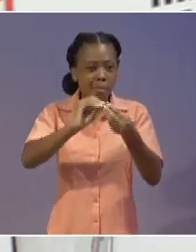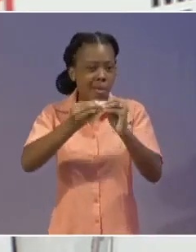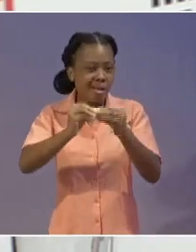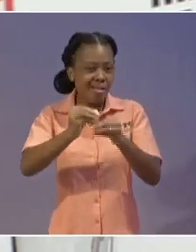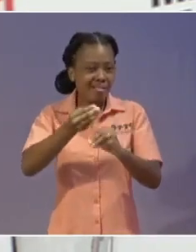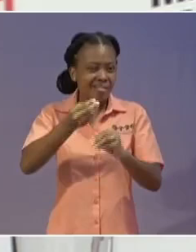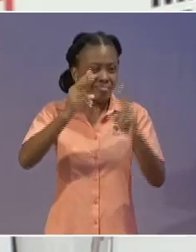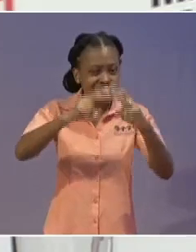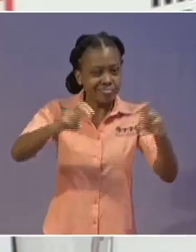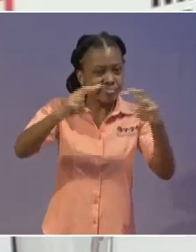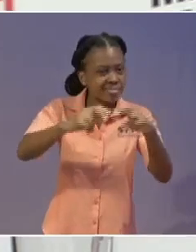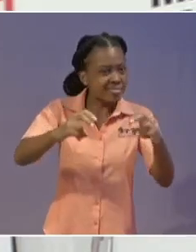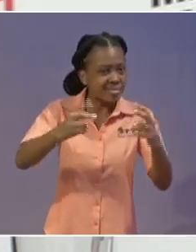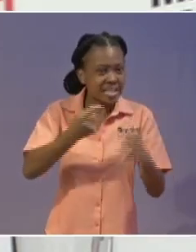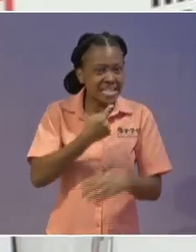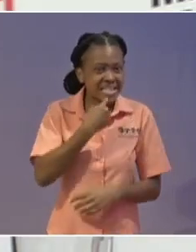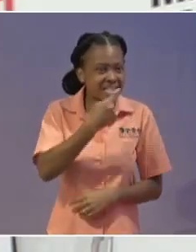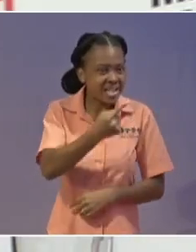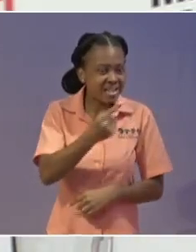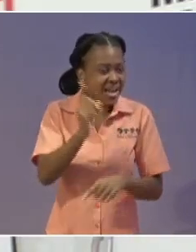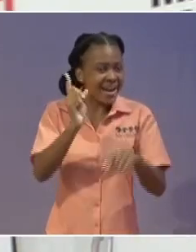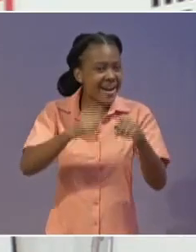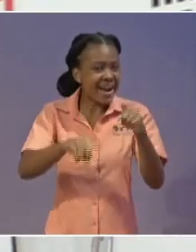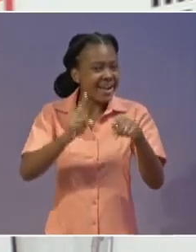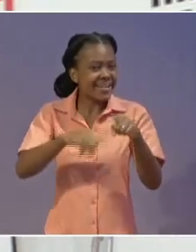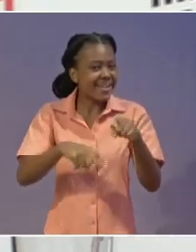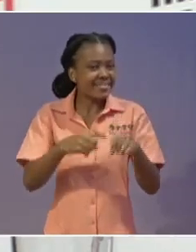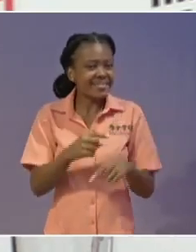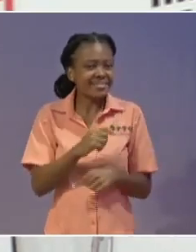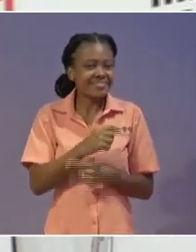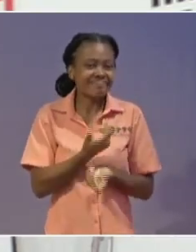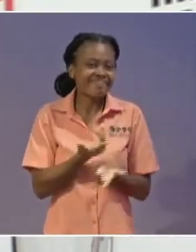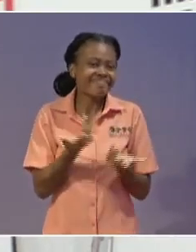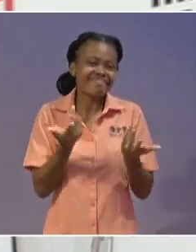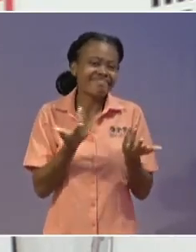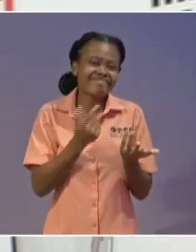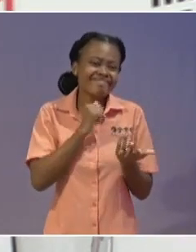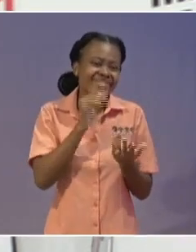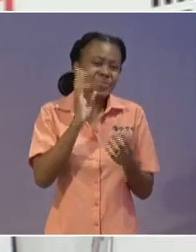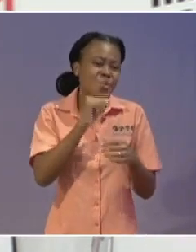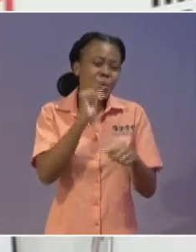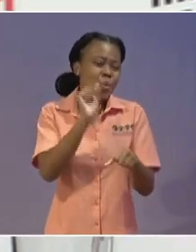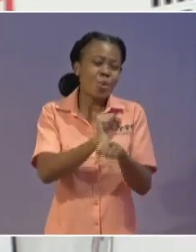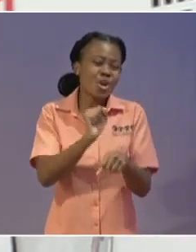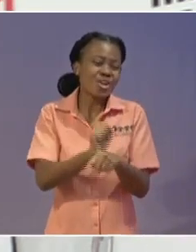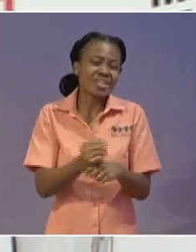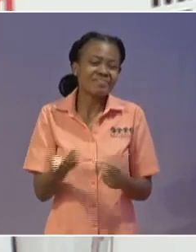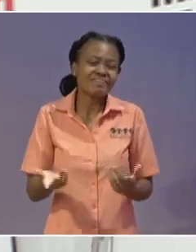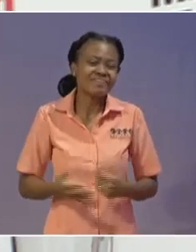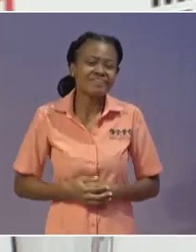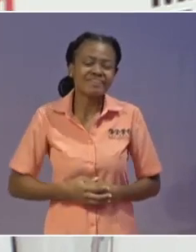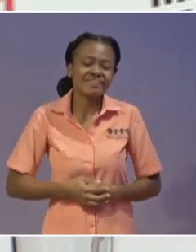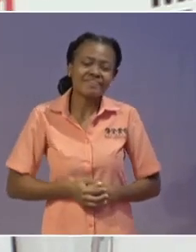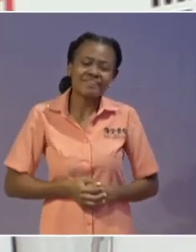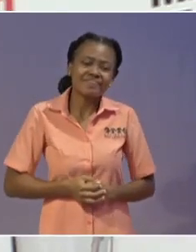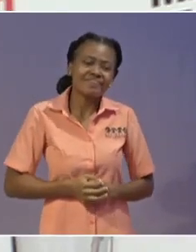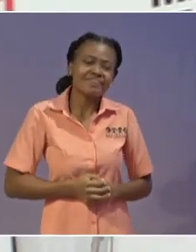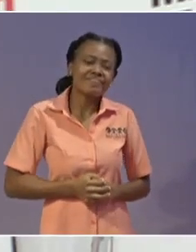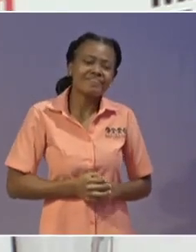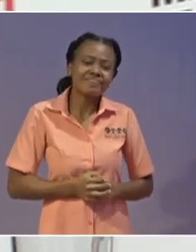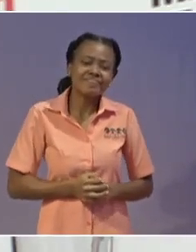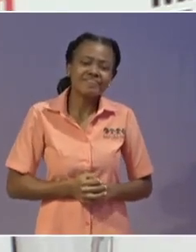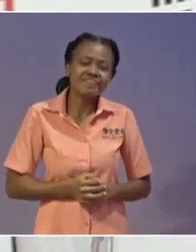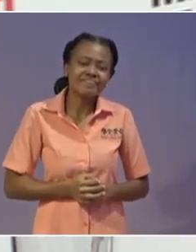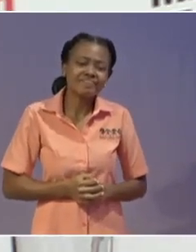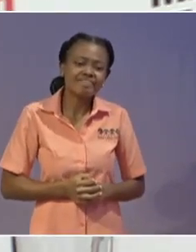So we're seeing basically the same kinds of proportions, and we're counting one dose and never completed as basically unvaccinated,